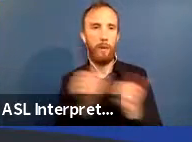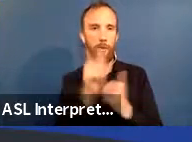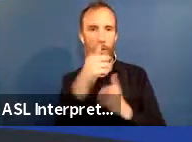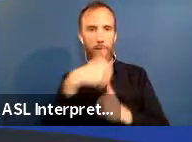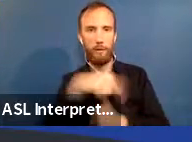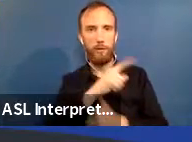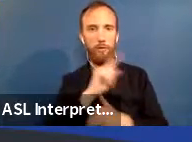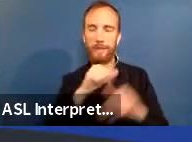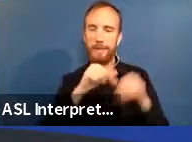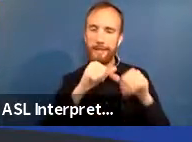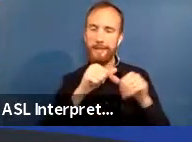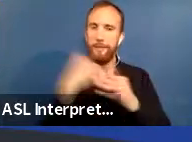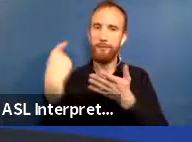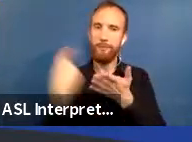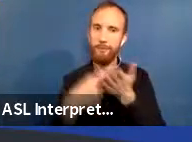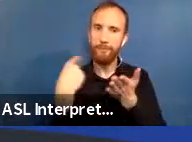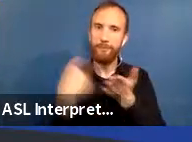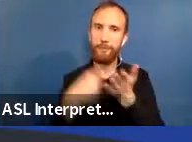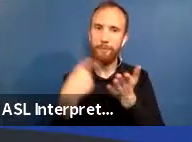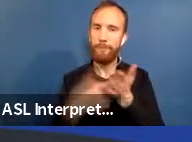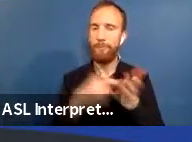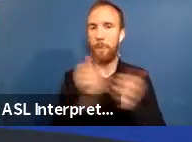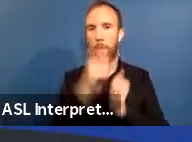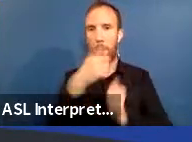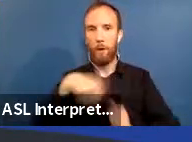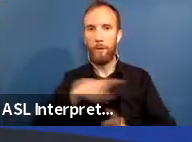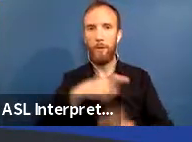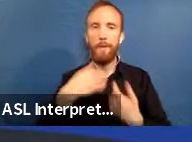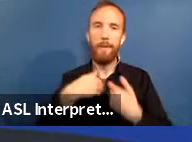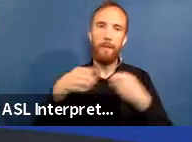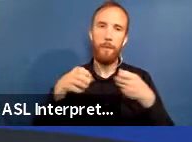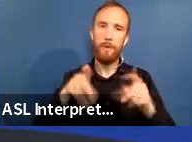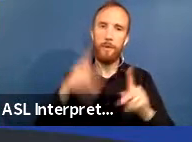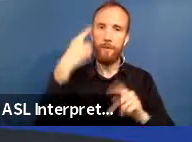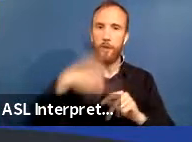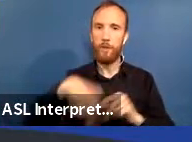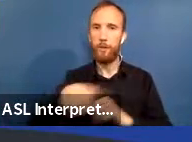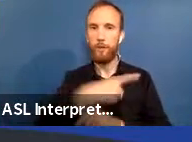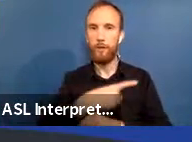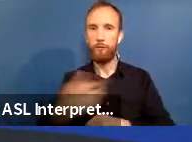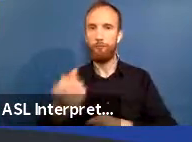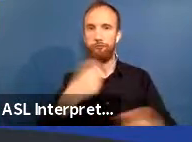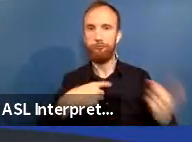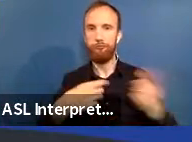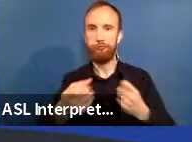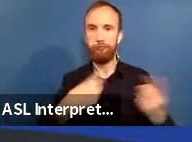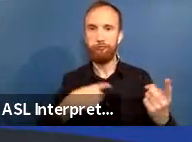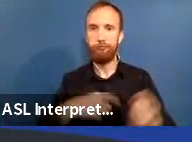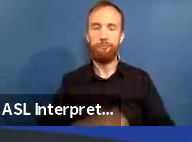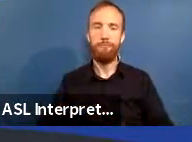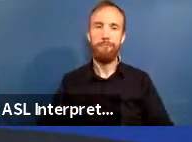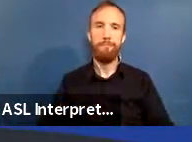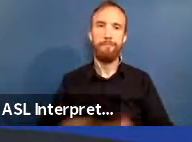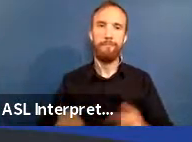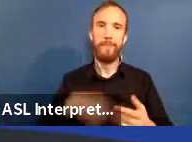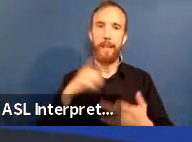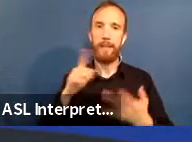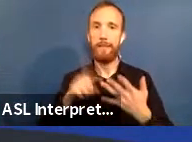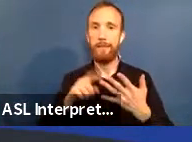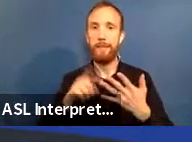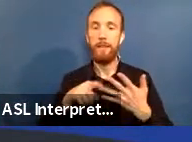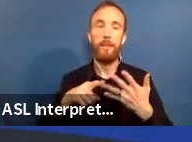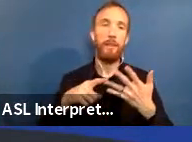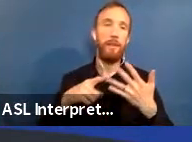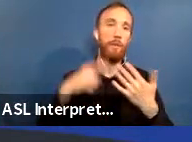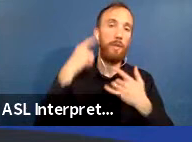that conversation and give you an opportunity to ask us some questions. Then we take the information back, we look at what the survey